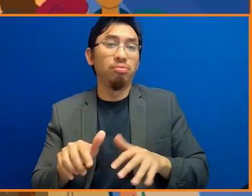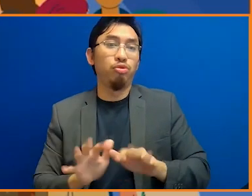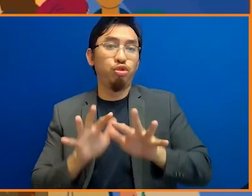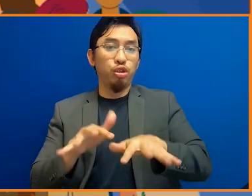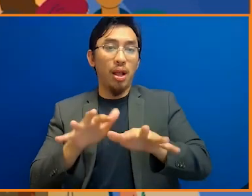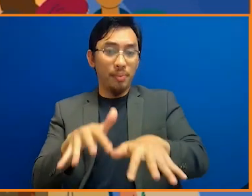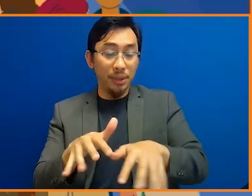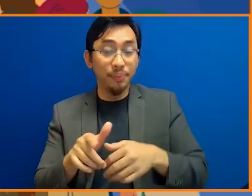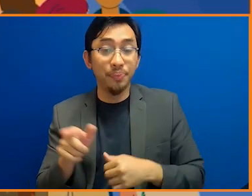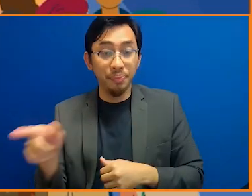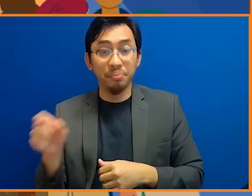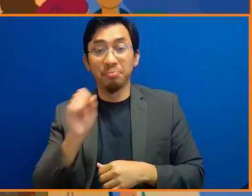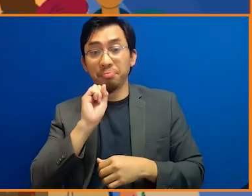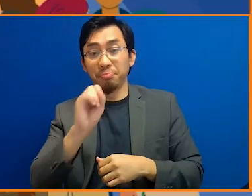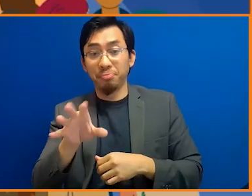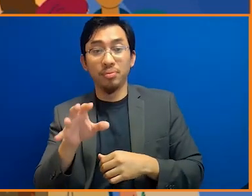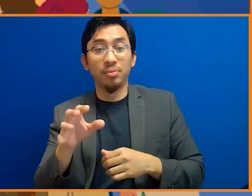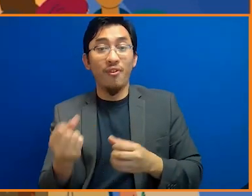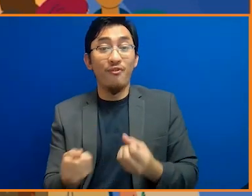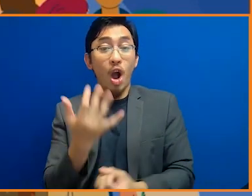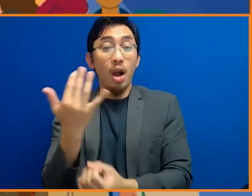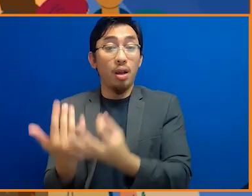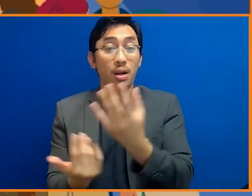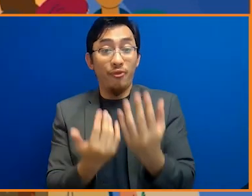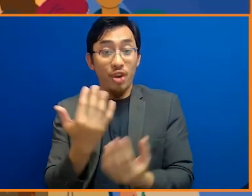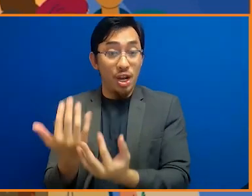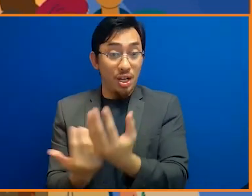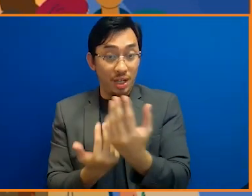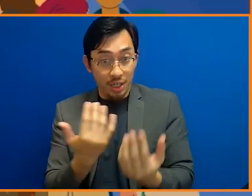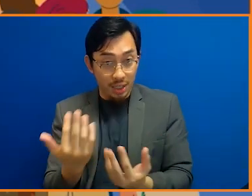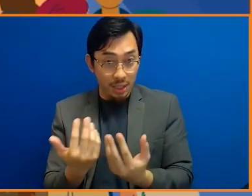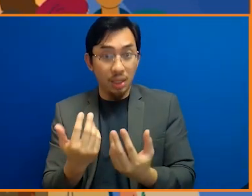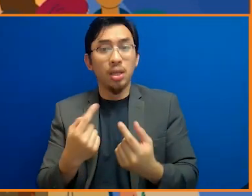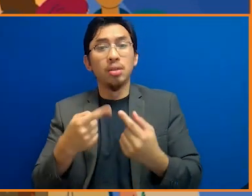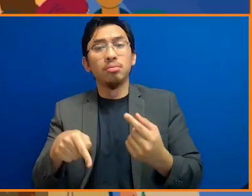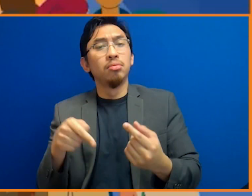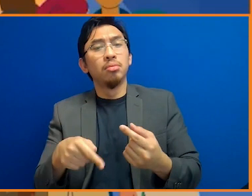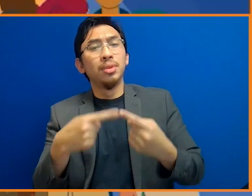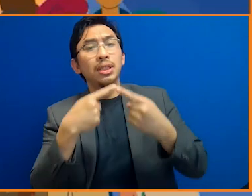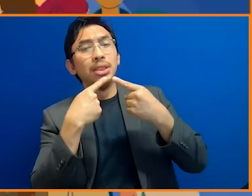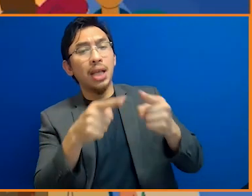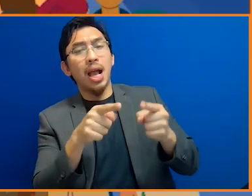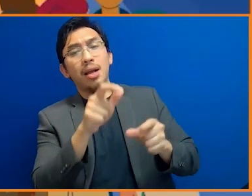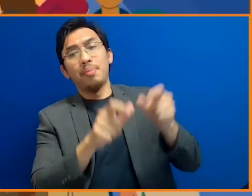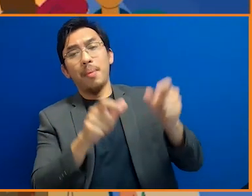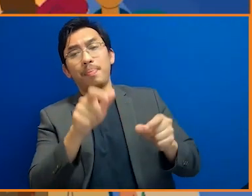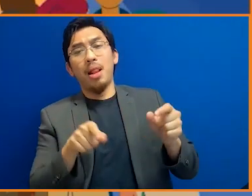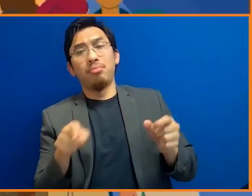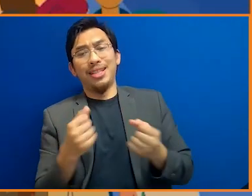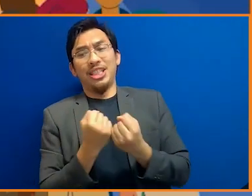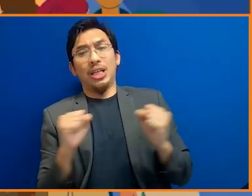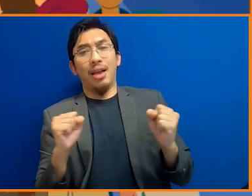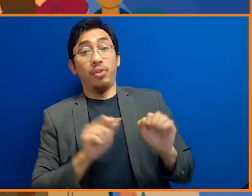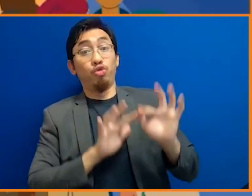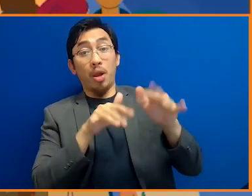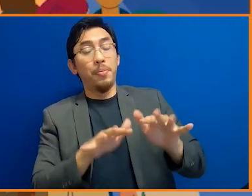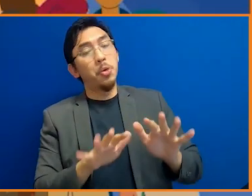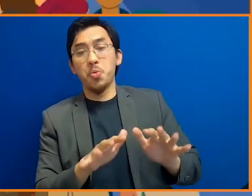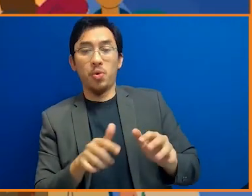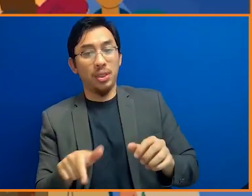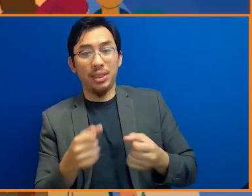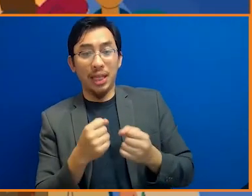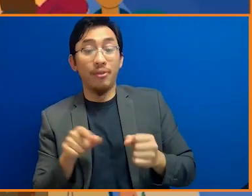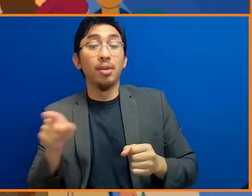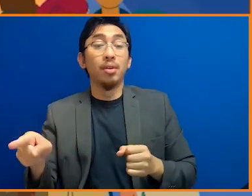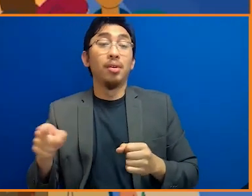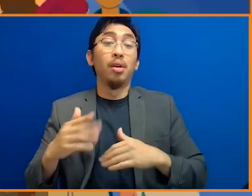to let his villagers evacuate, so he put fire on his dry ship, and he could let his people